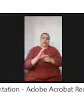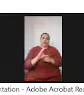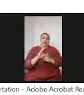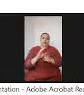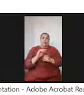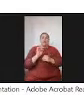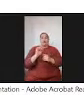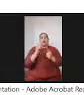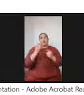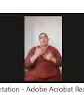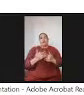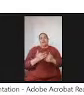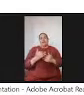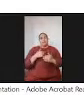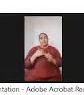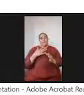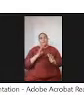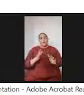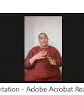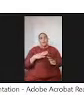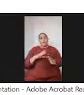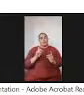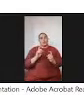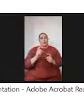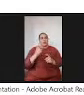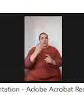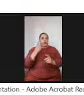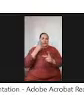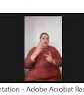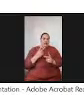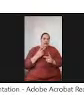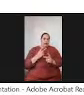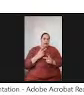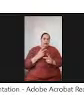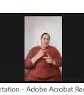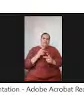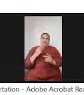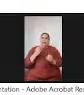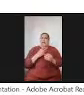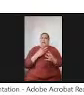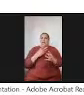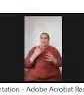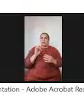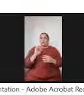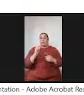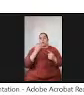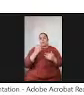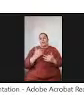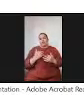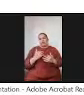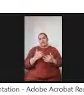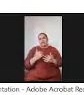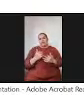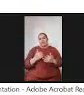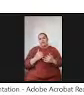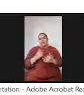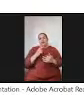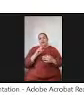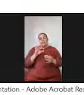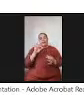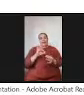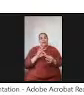the budget. I just want to get a quick one as to how much of the budget, particularly